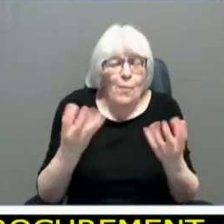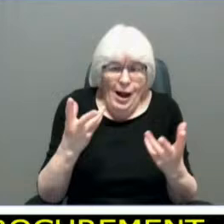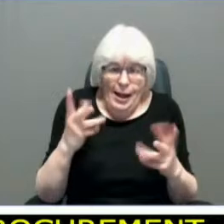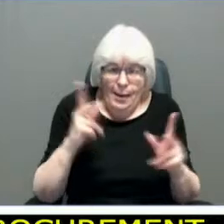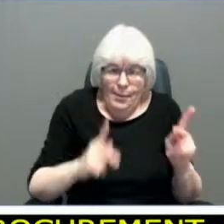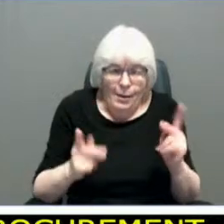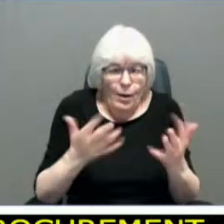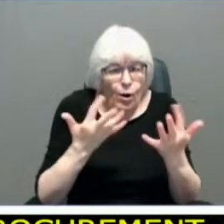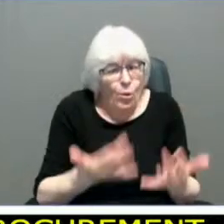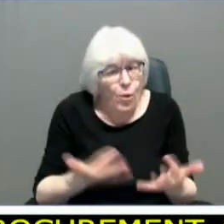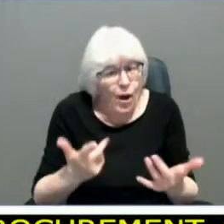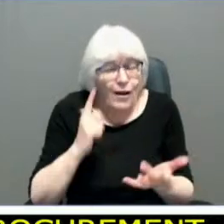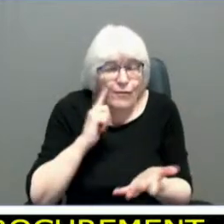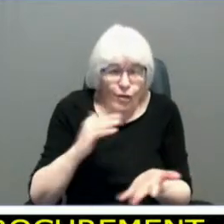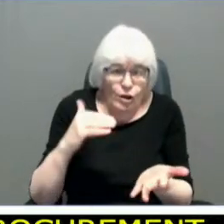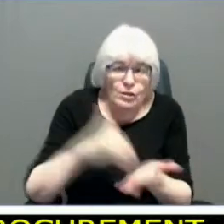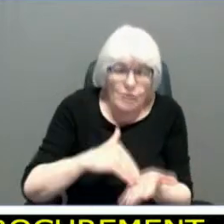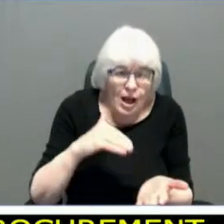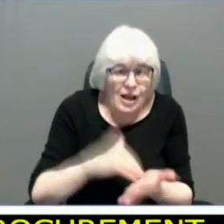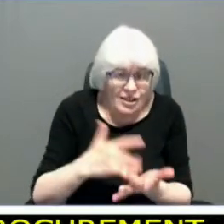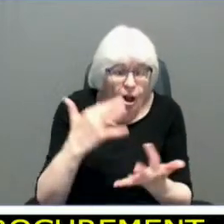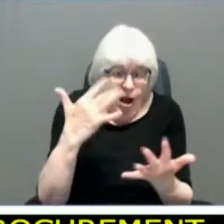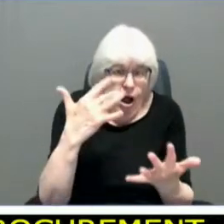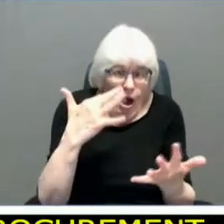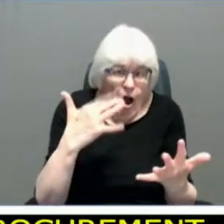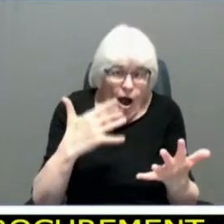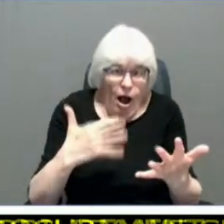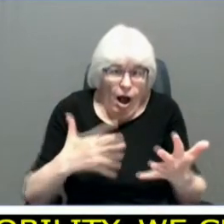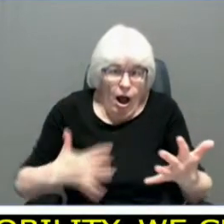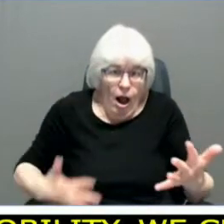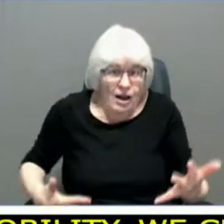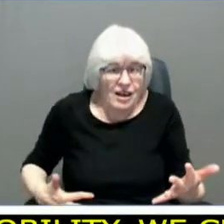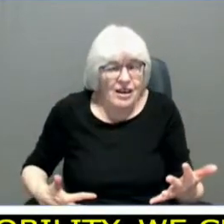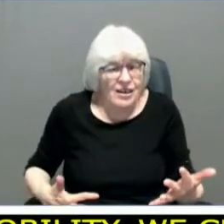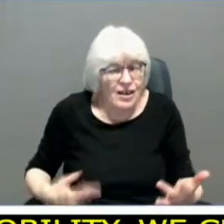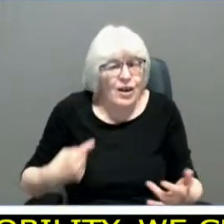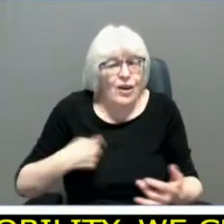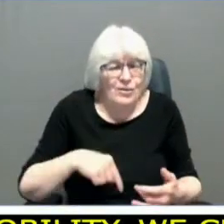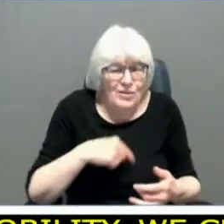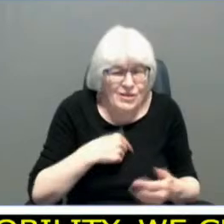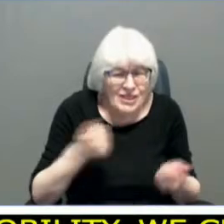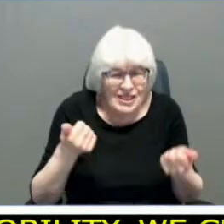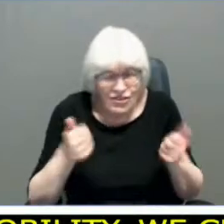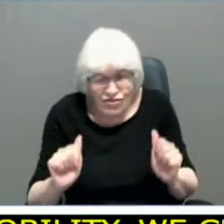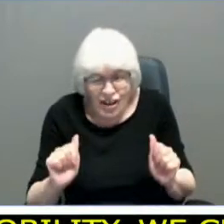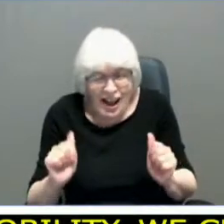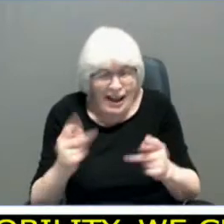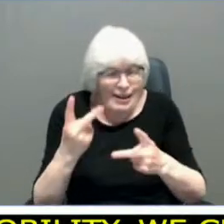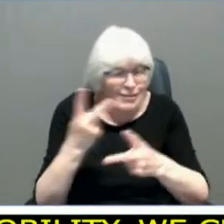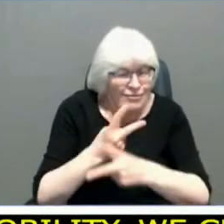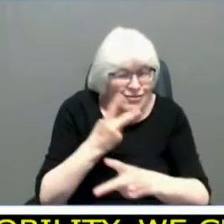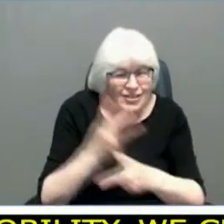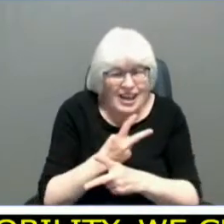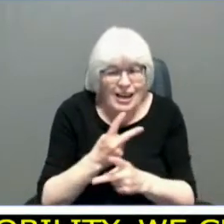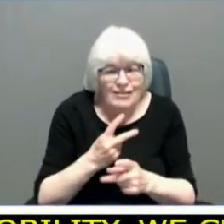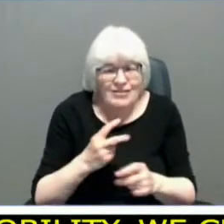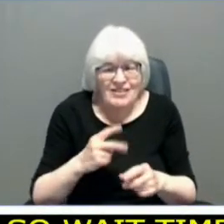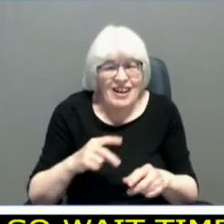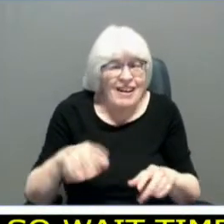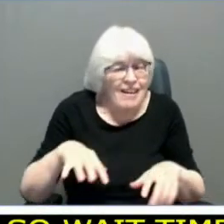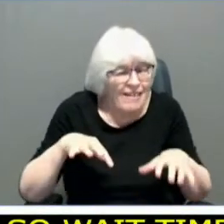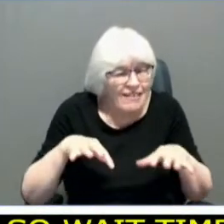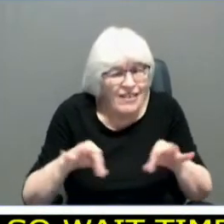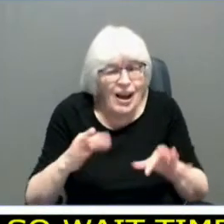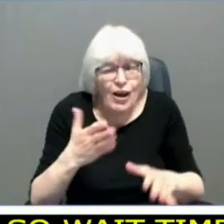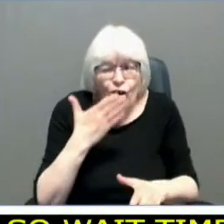at there, Adam. I'll tell you, is we're all looking internally in how we can, where we can find efficiencies where we can find